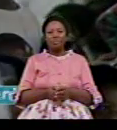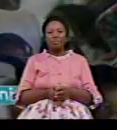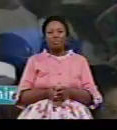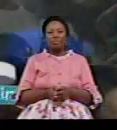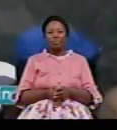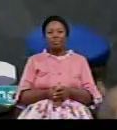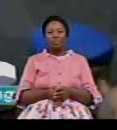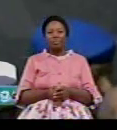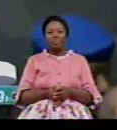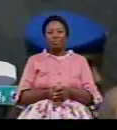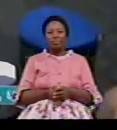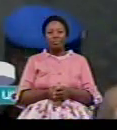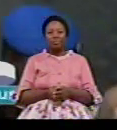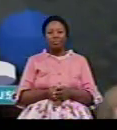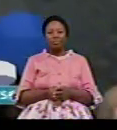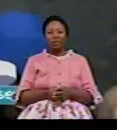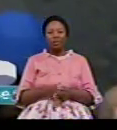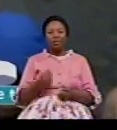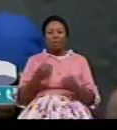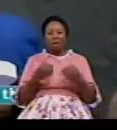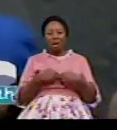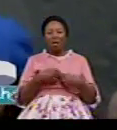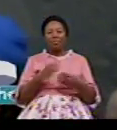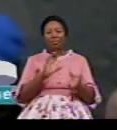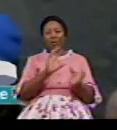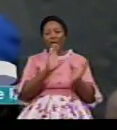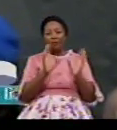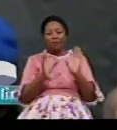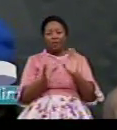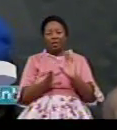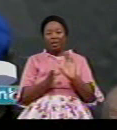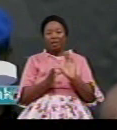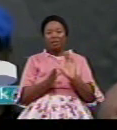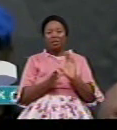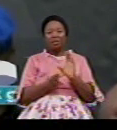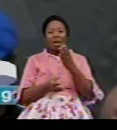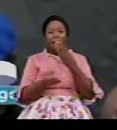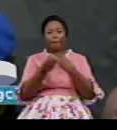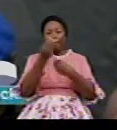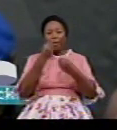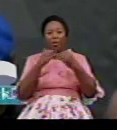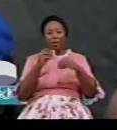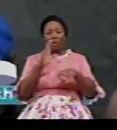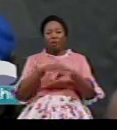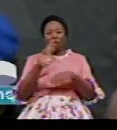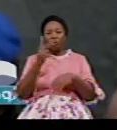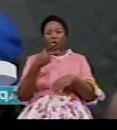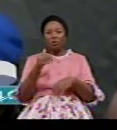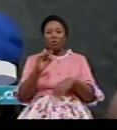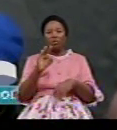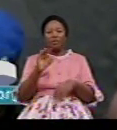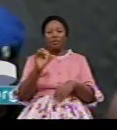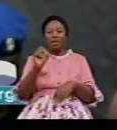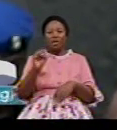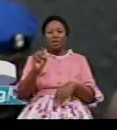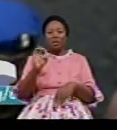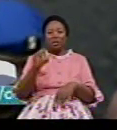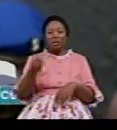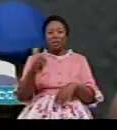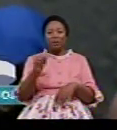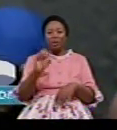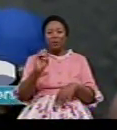back banquet on 3rd of September. For the Son of God will be glorified tonight. Jesus will be glorified